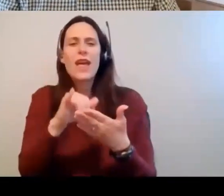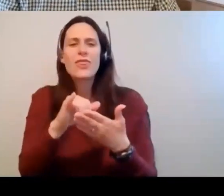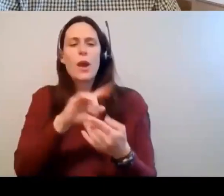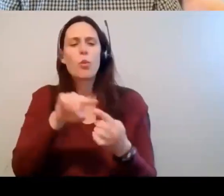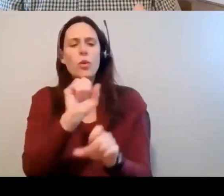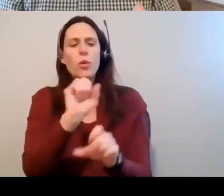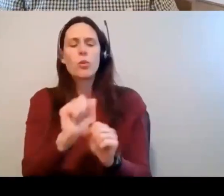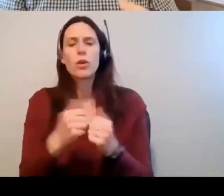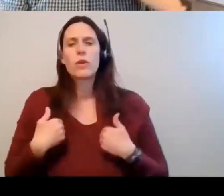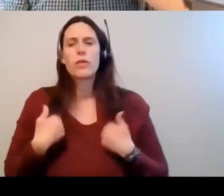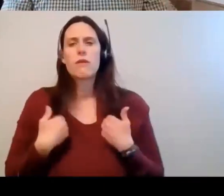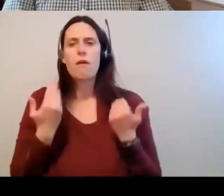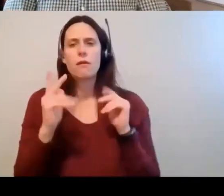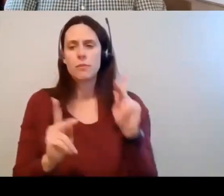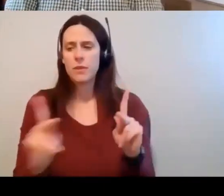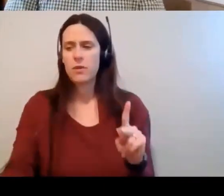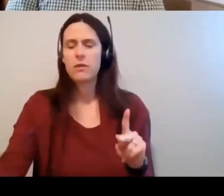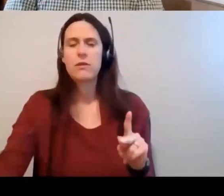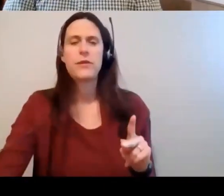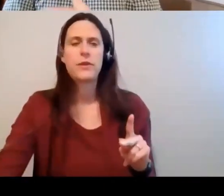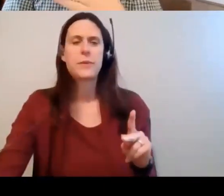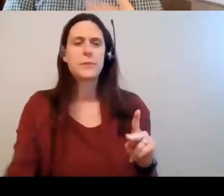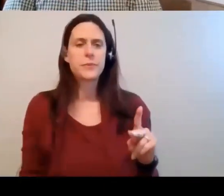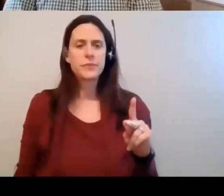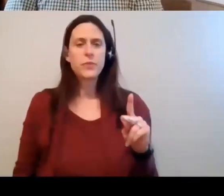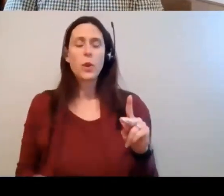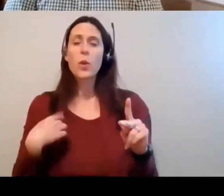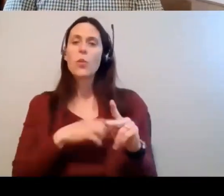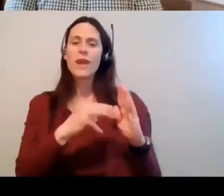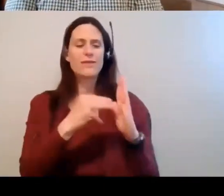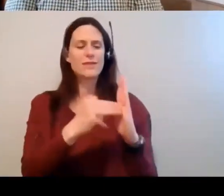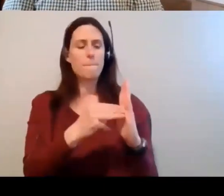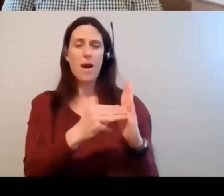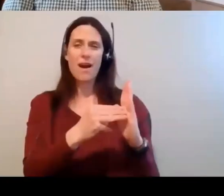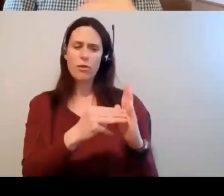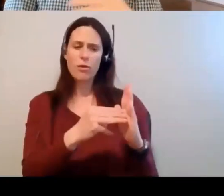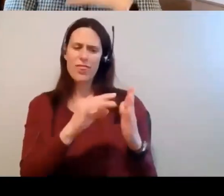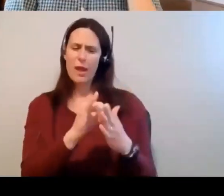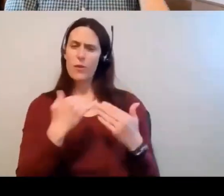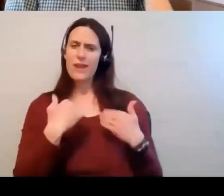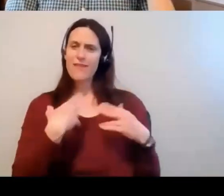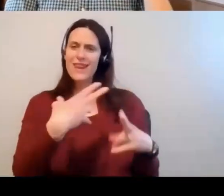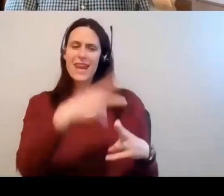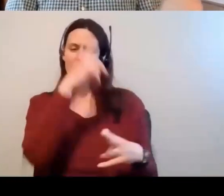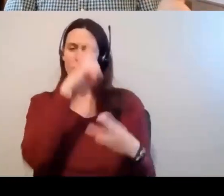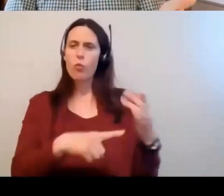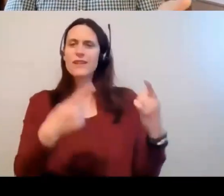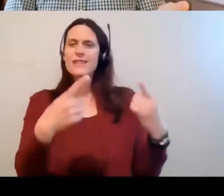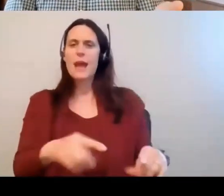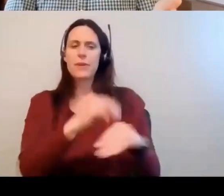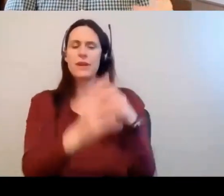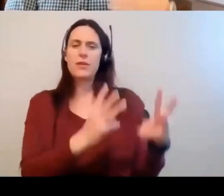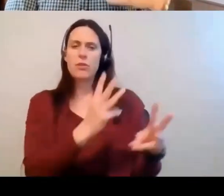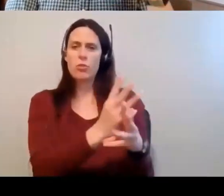young people. It is our job to model for them that we can name what's going on in the world. And so it's important to recognize we may need